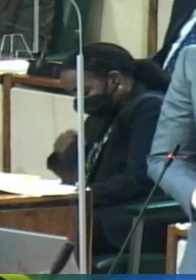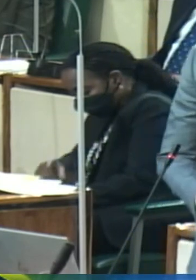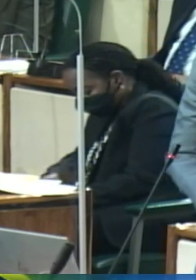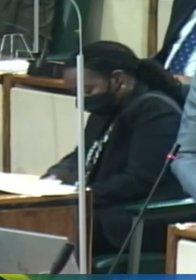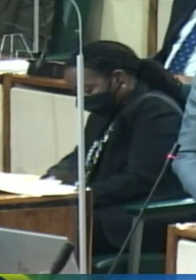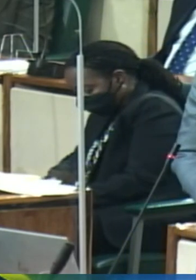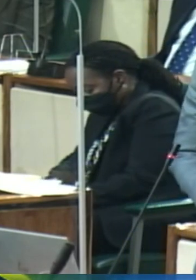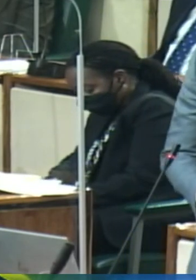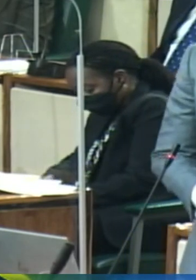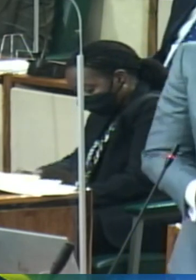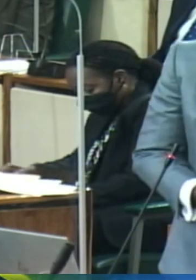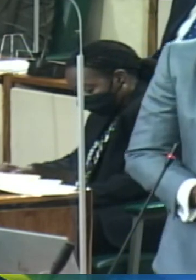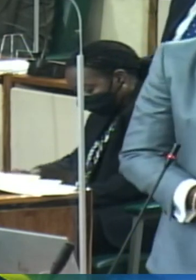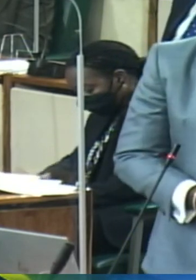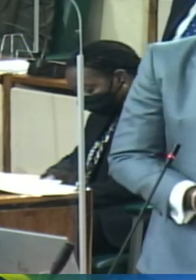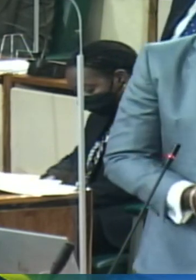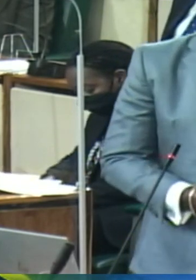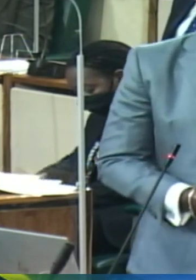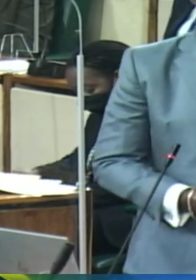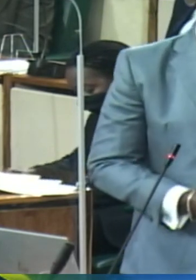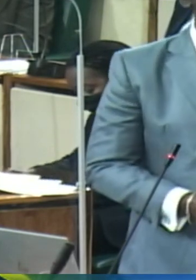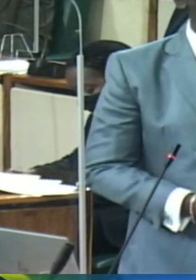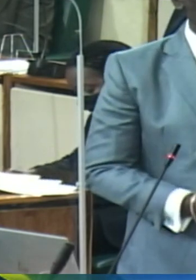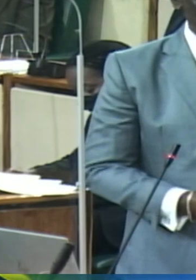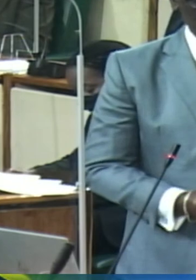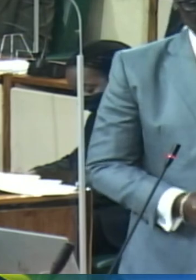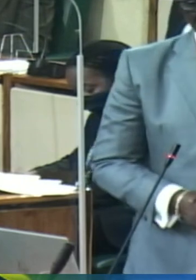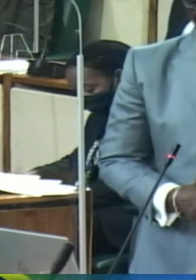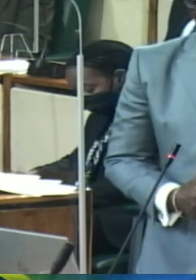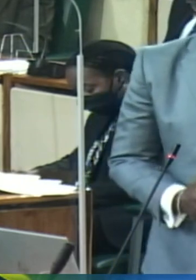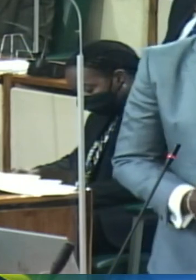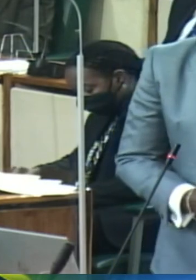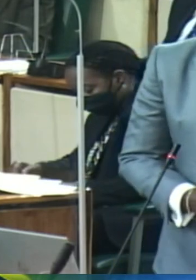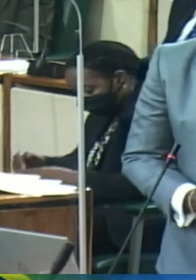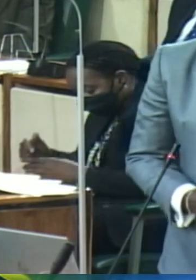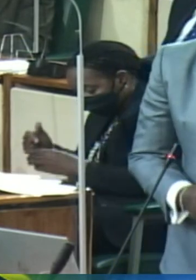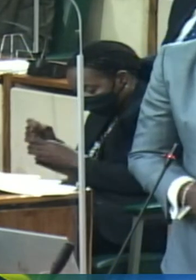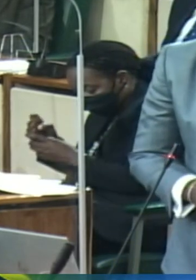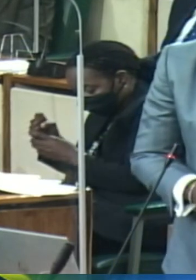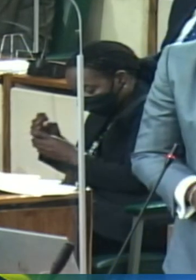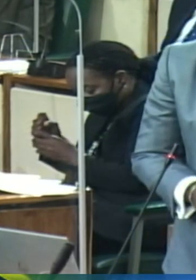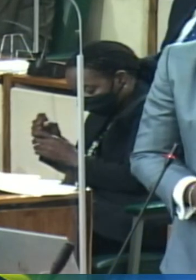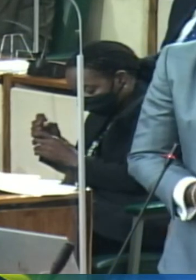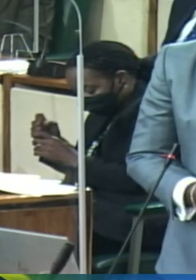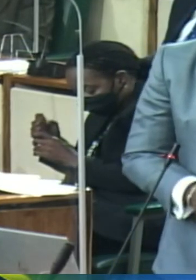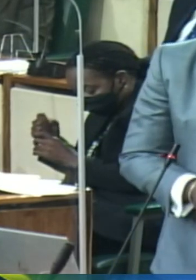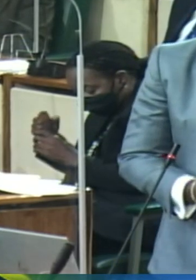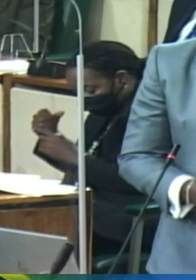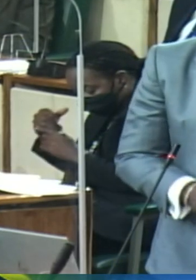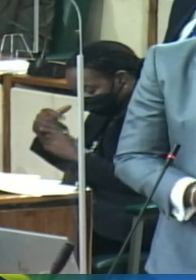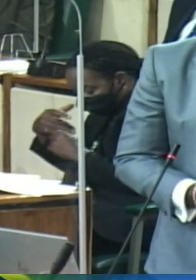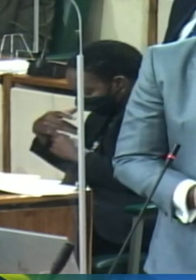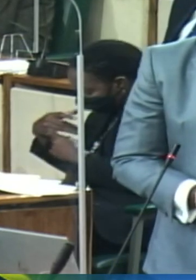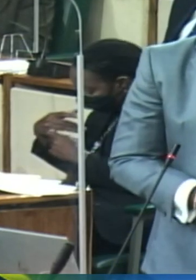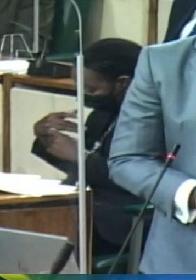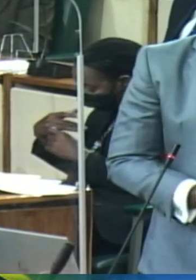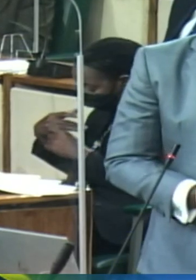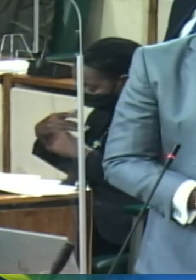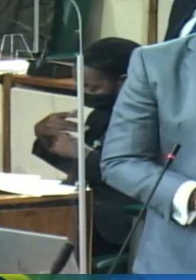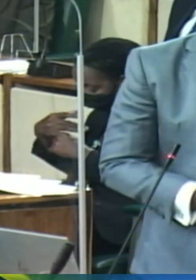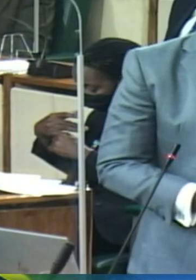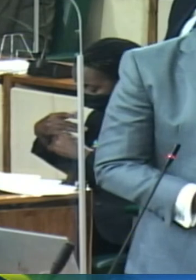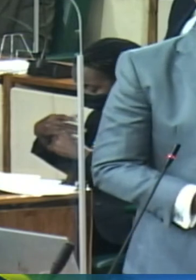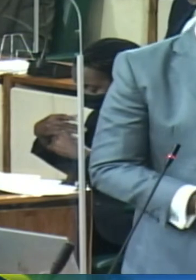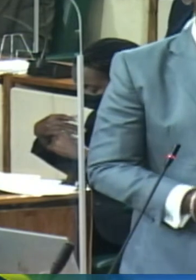edition of a book on the city of kingston approached me and